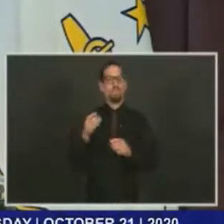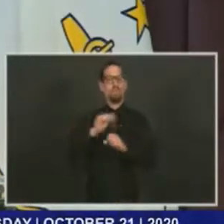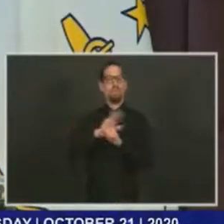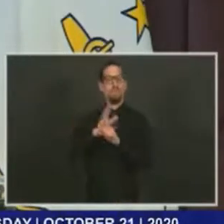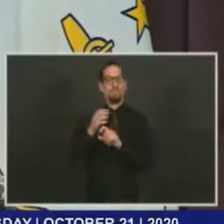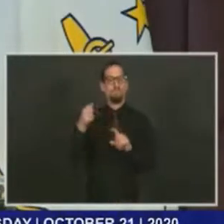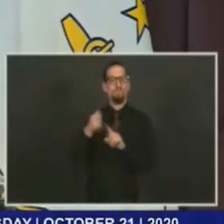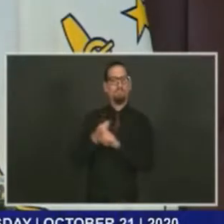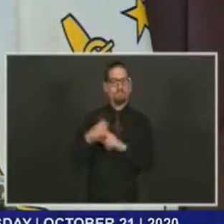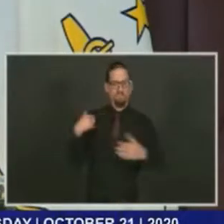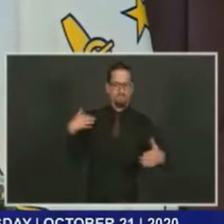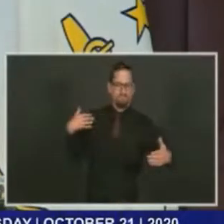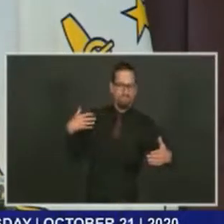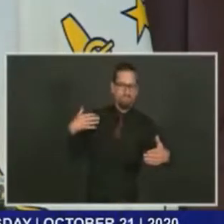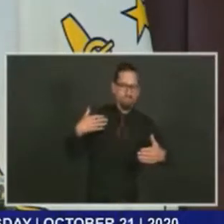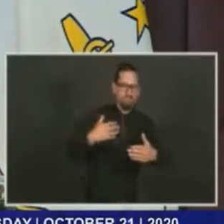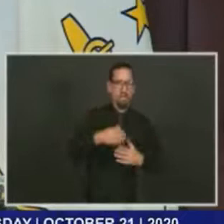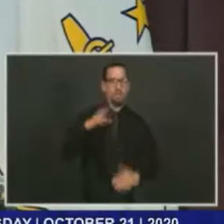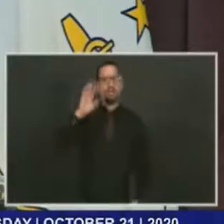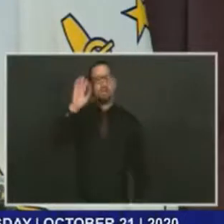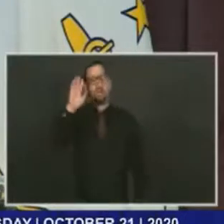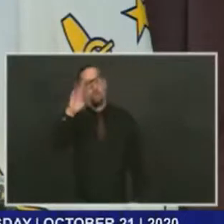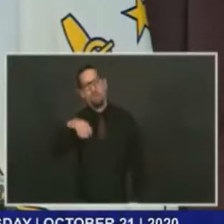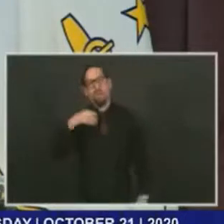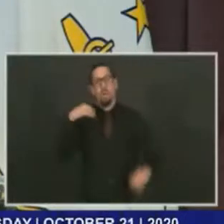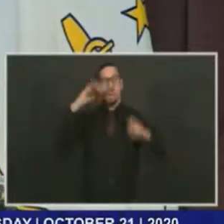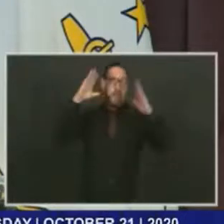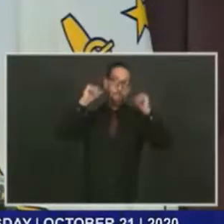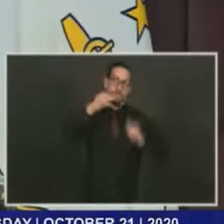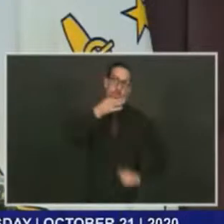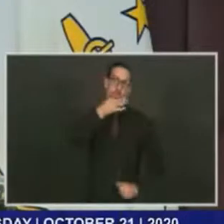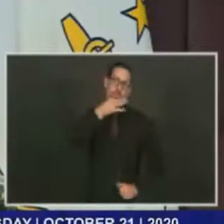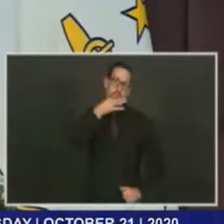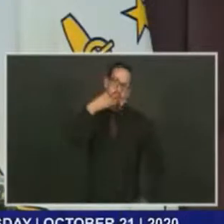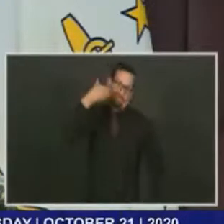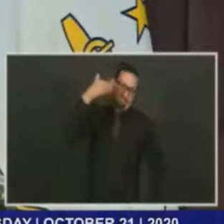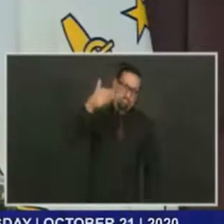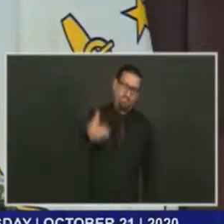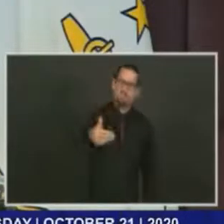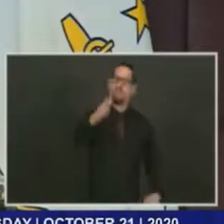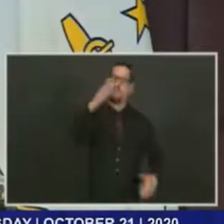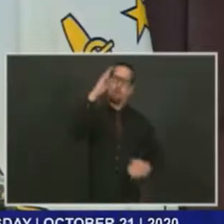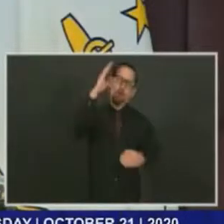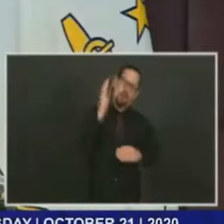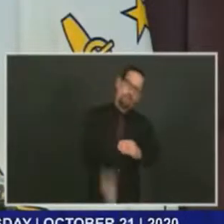sure. Every day we get closer to a vaccine, but we're not there yet.